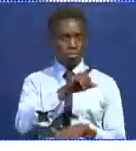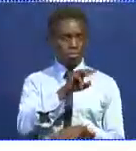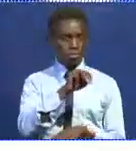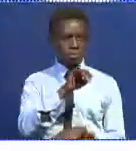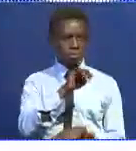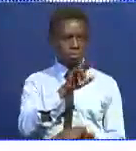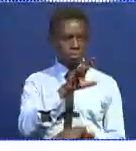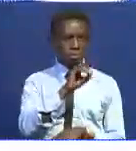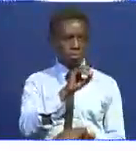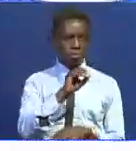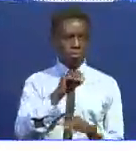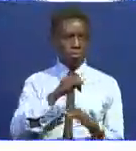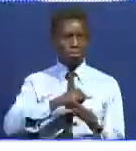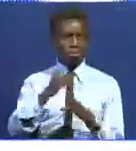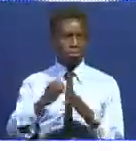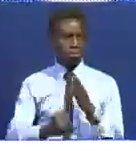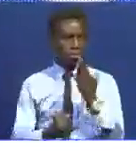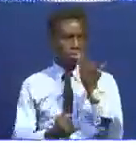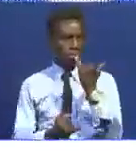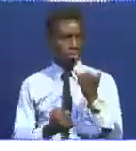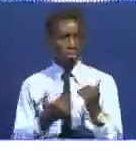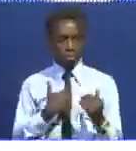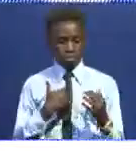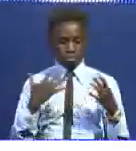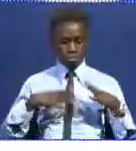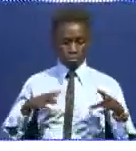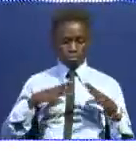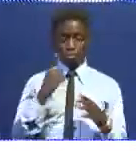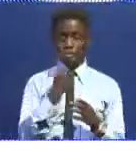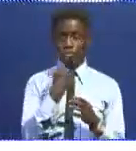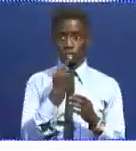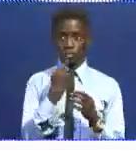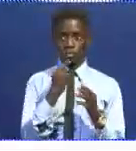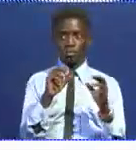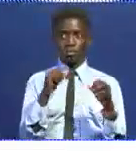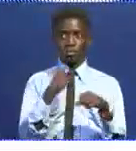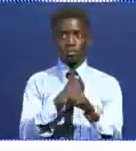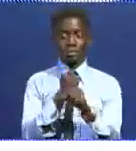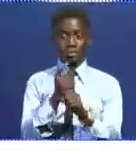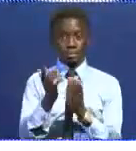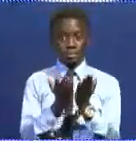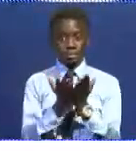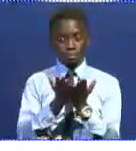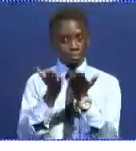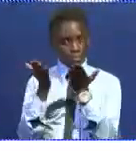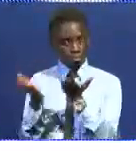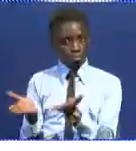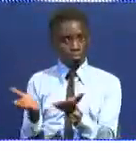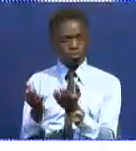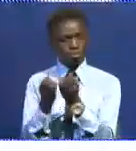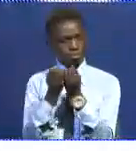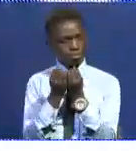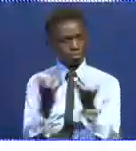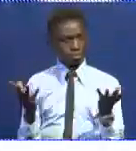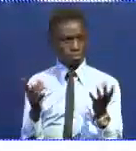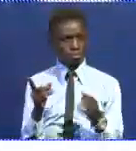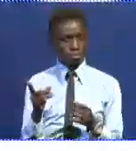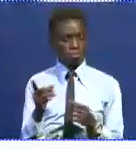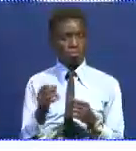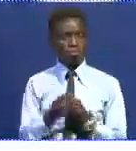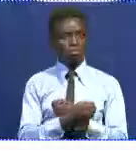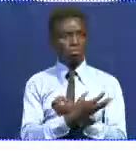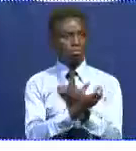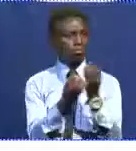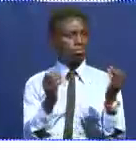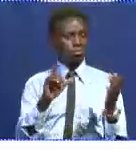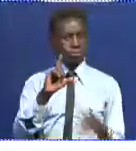wanted people who will increase availability of those services to as many people as possible, distribute it